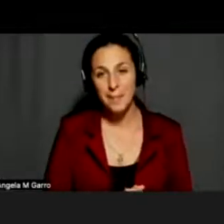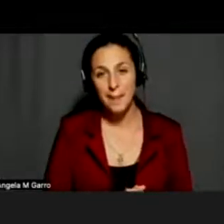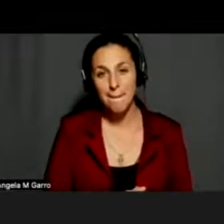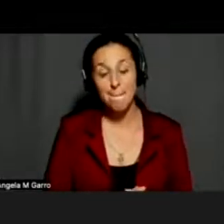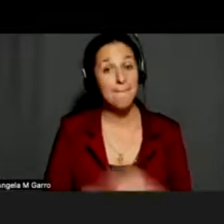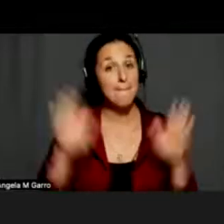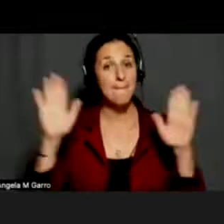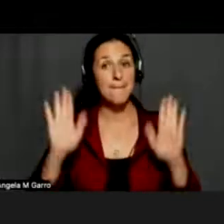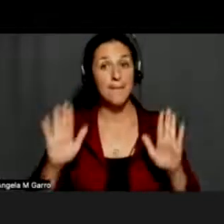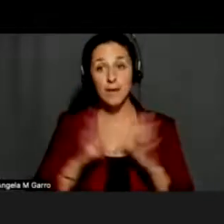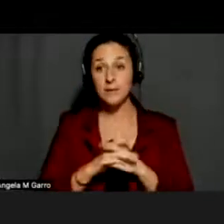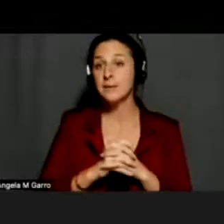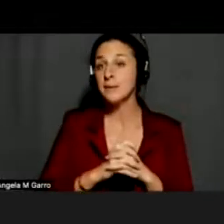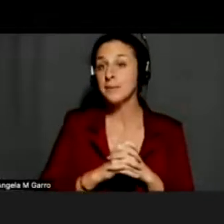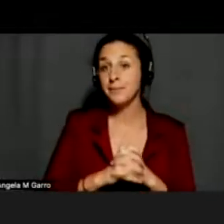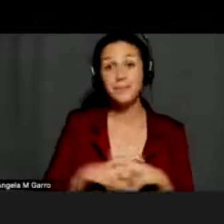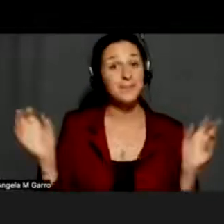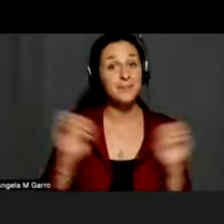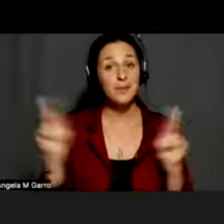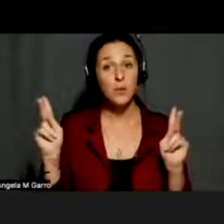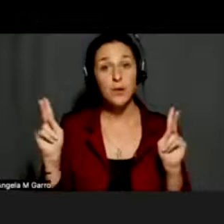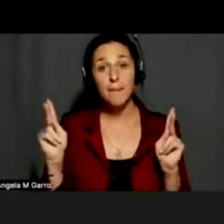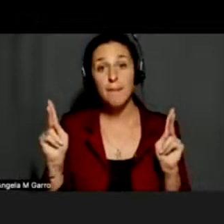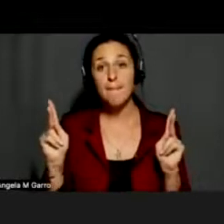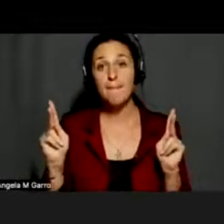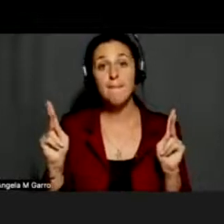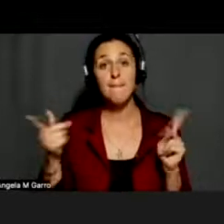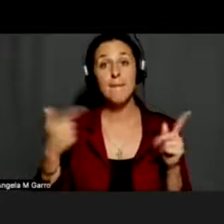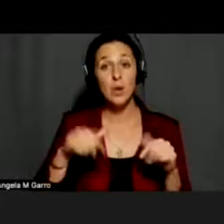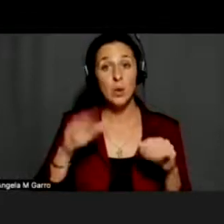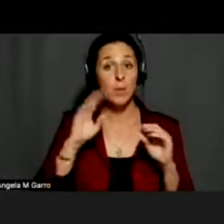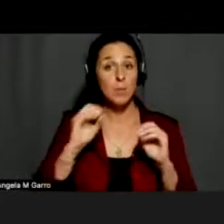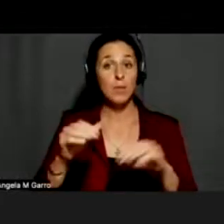great. Okay, we will move on